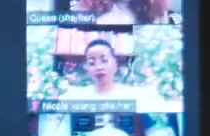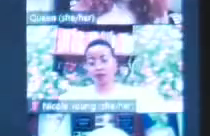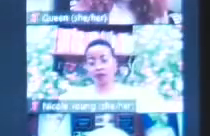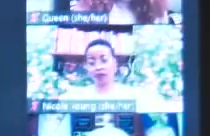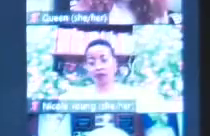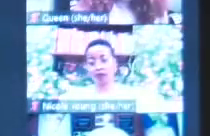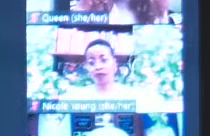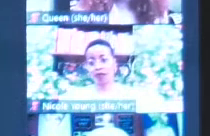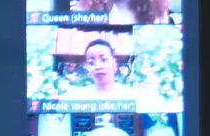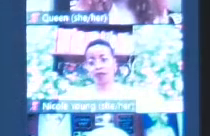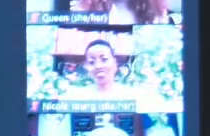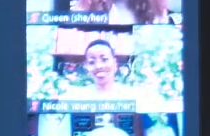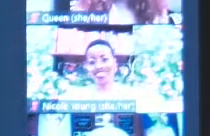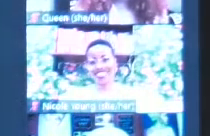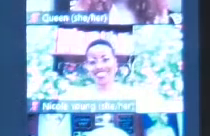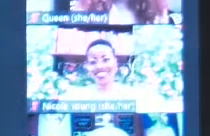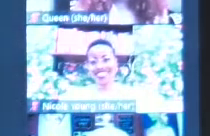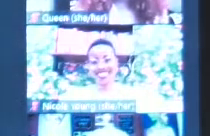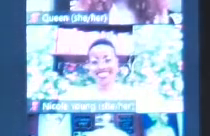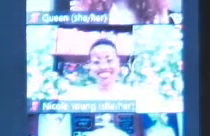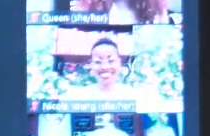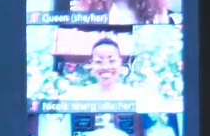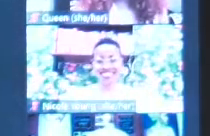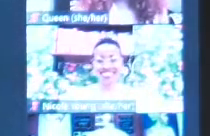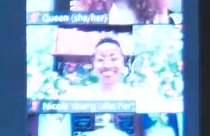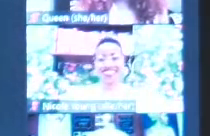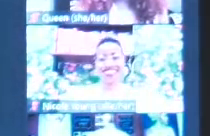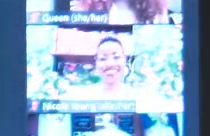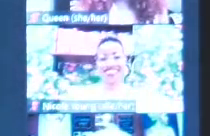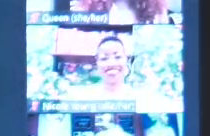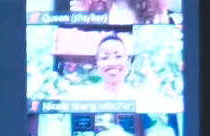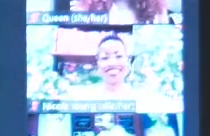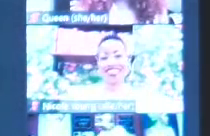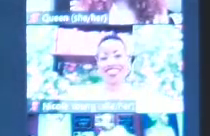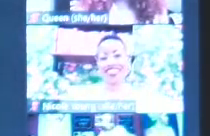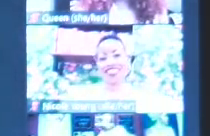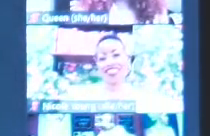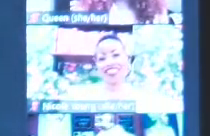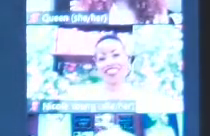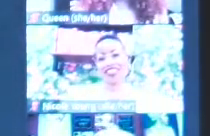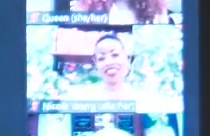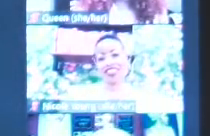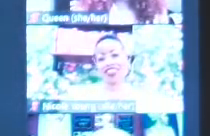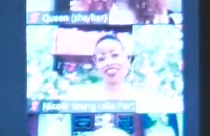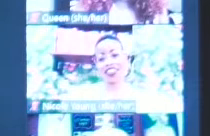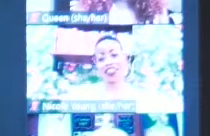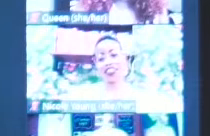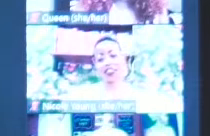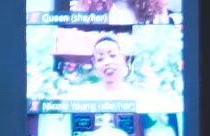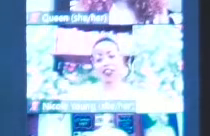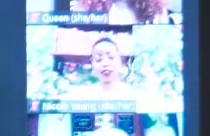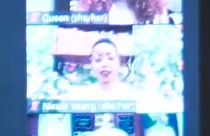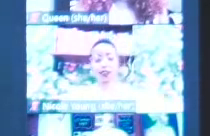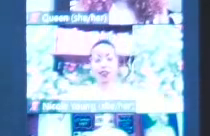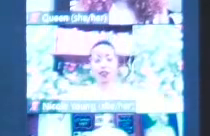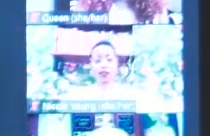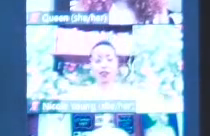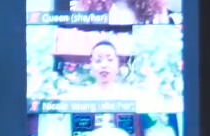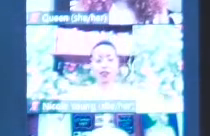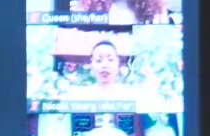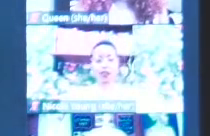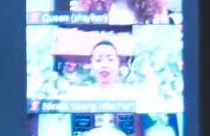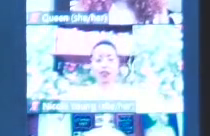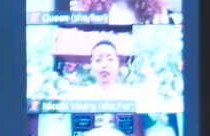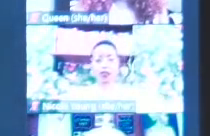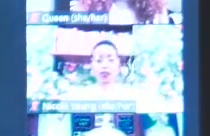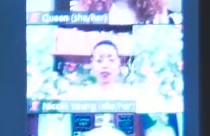Awesome. Thank y'all so much for being with us. And this is just the first of many conversations, y'all. We're going to dig even deeper together.